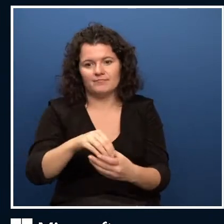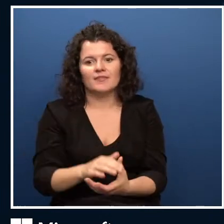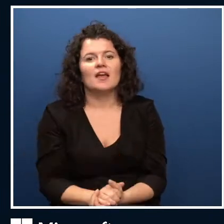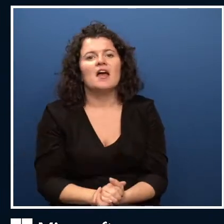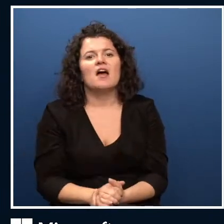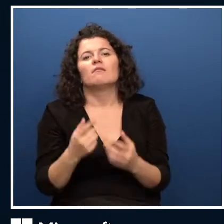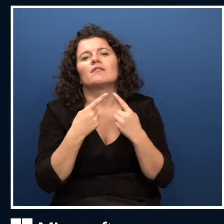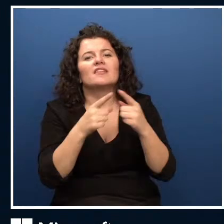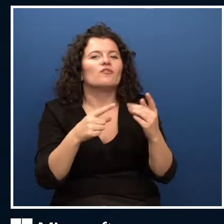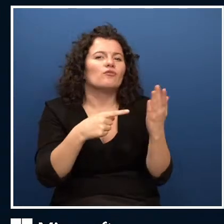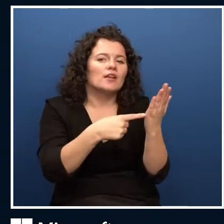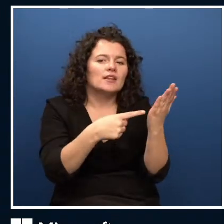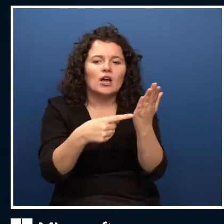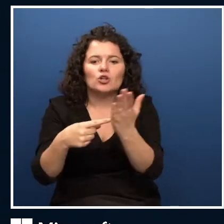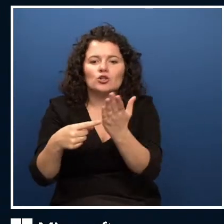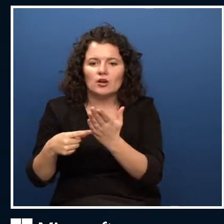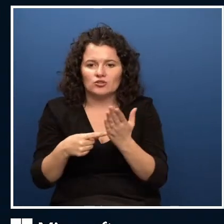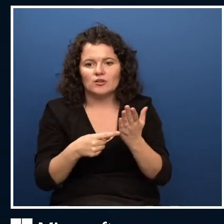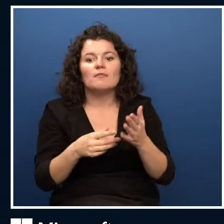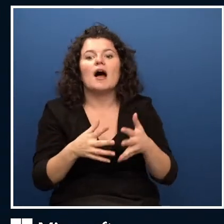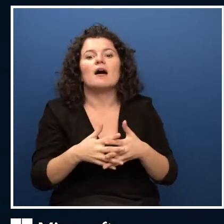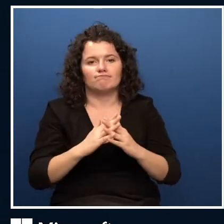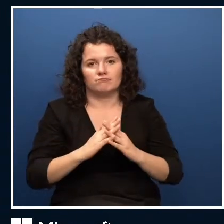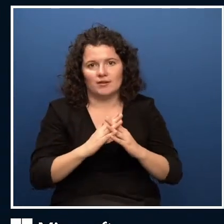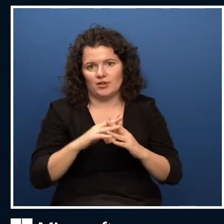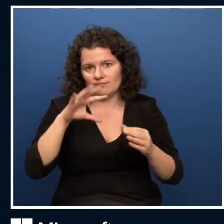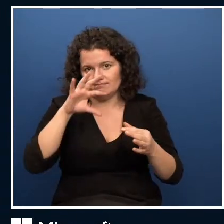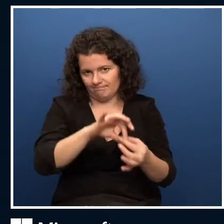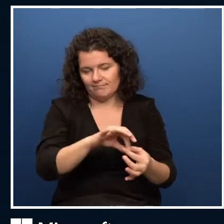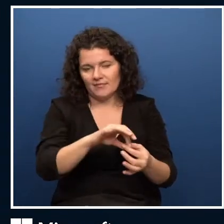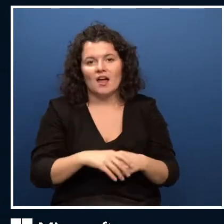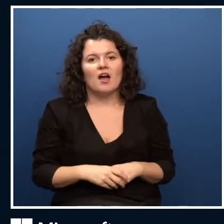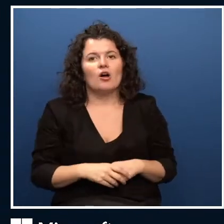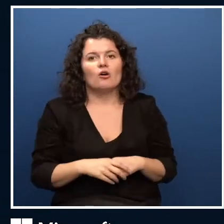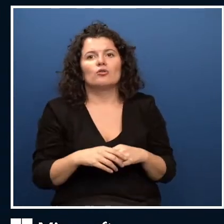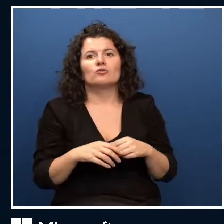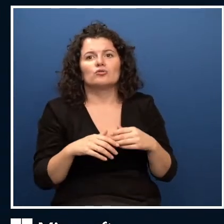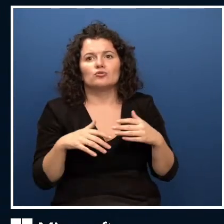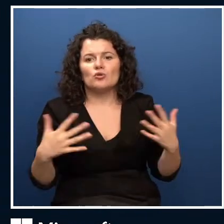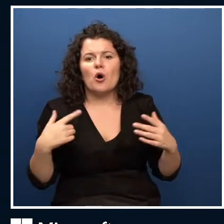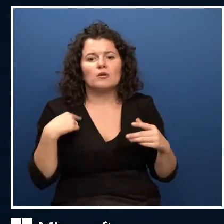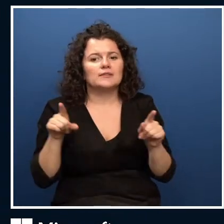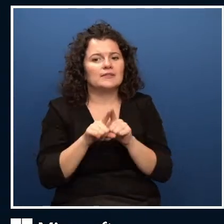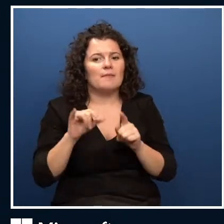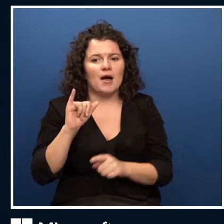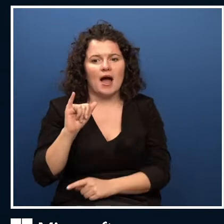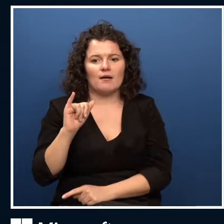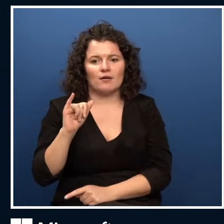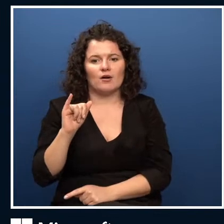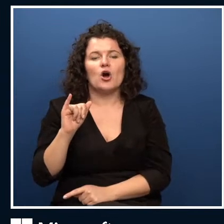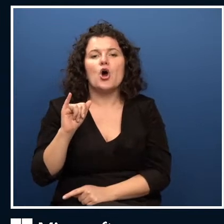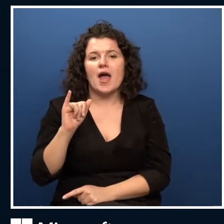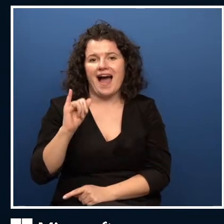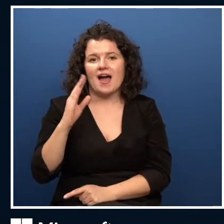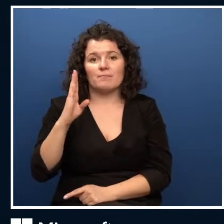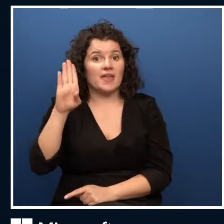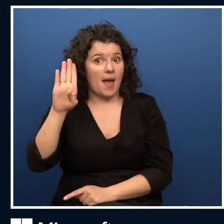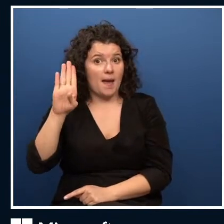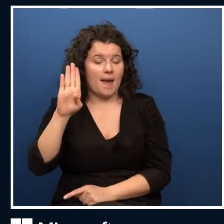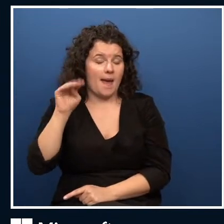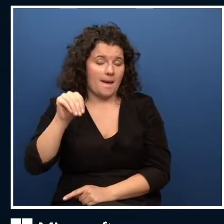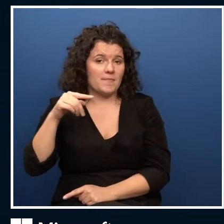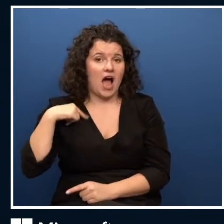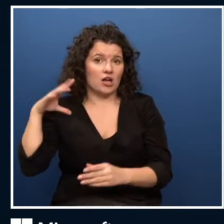various face recognition projects initially. Later on, I joined IBM as a quantum and AI research intern. So here I got